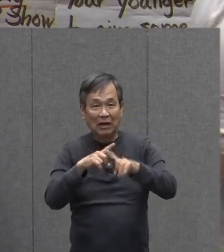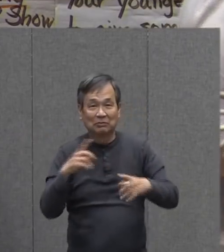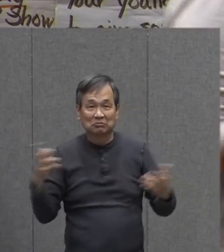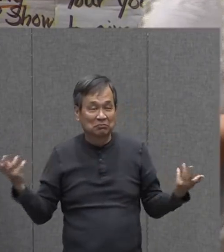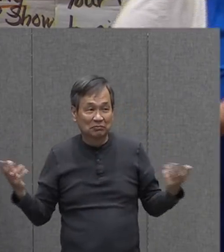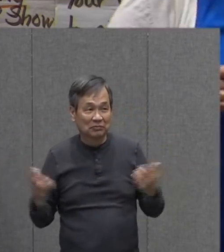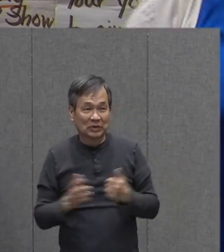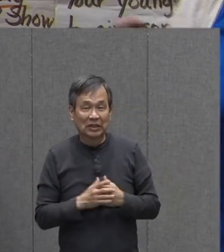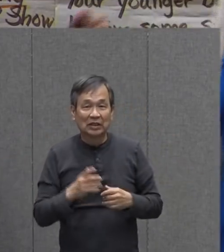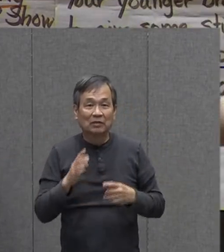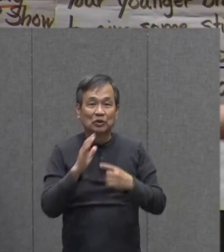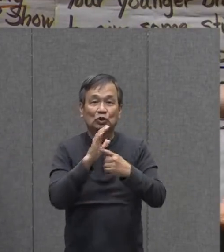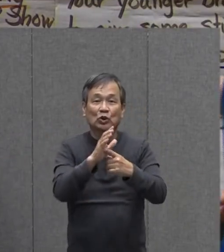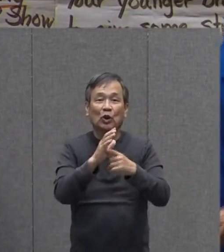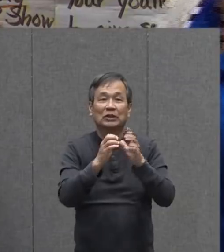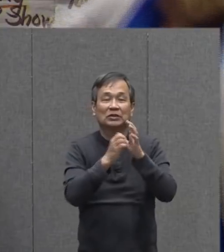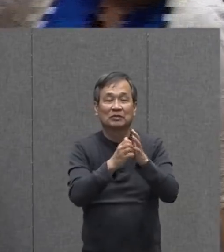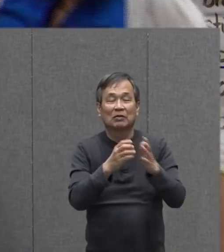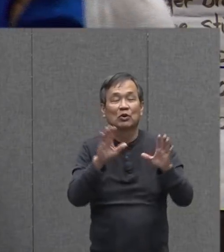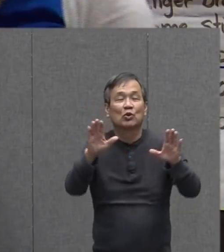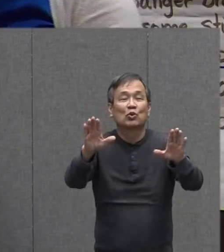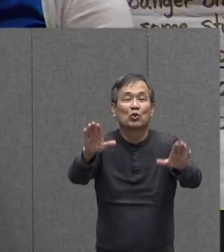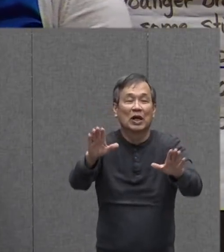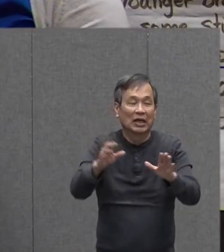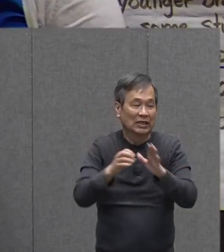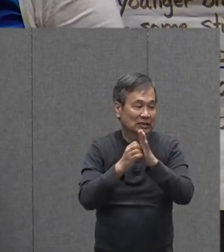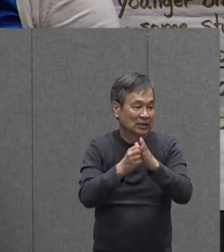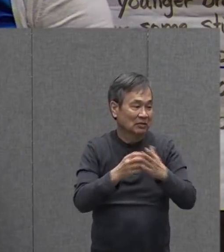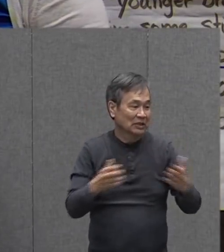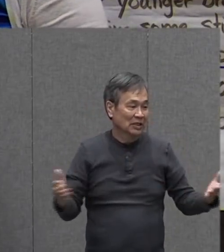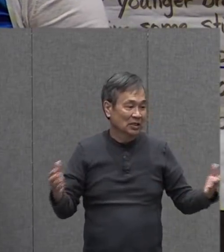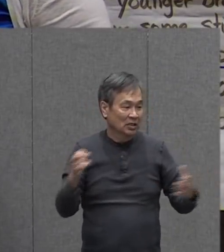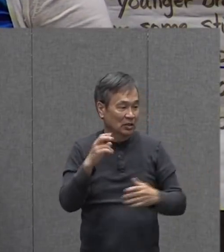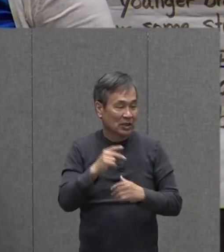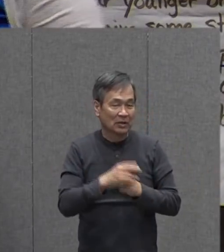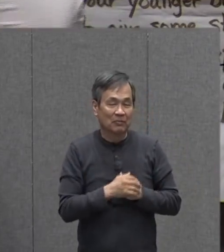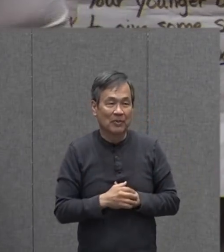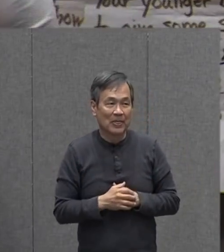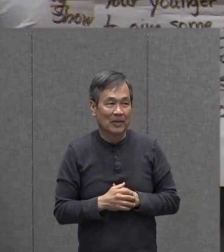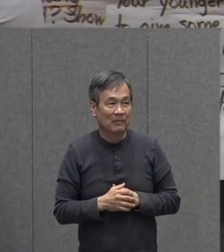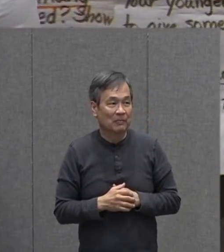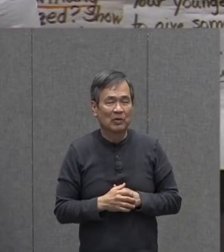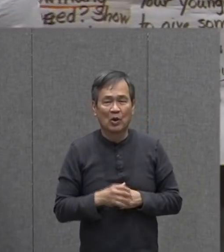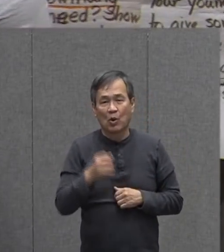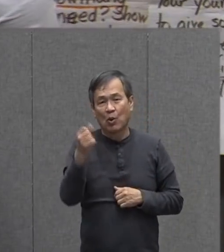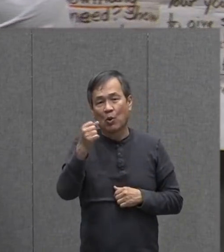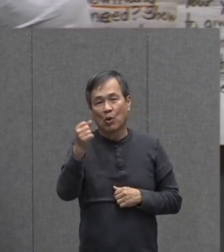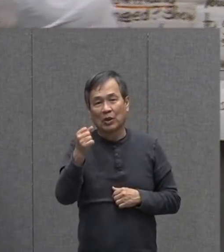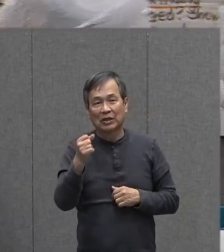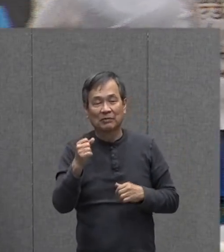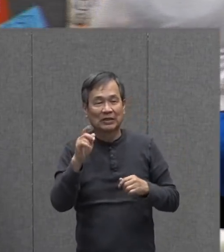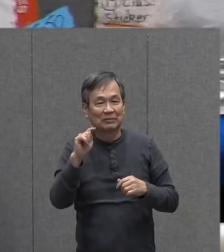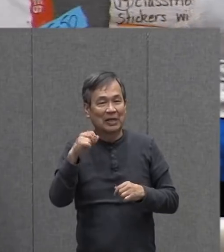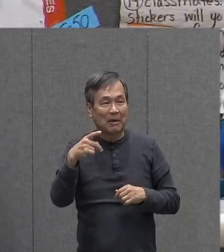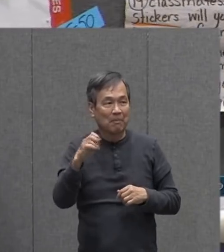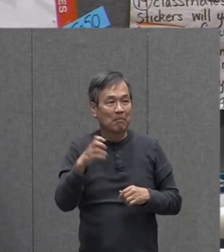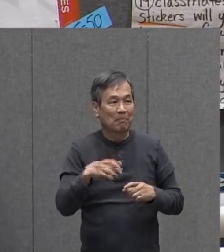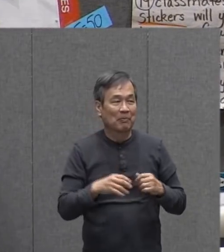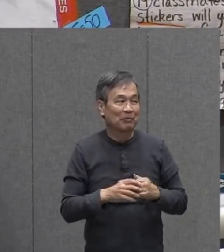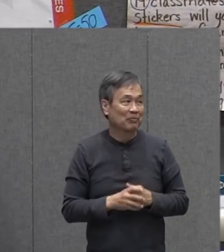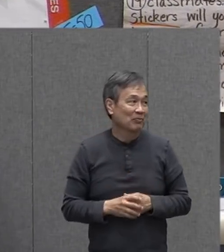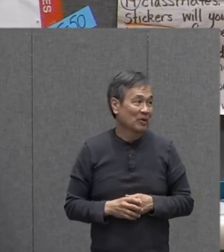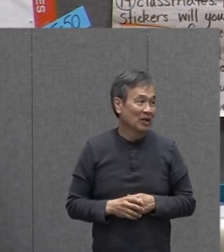And as we've already heard about it, it could involve lots of different ways that you're looking at and seeing the problem.